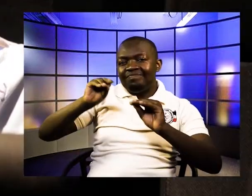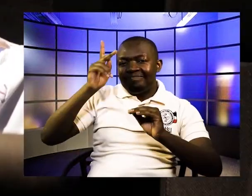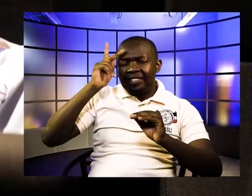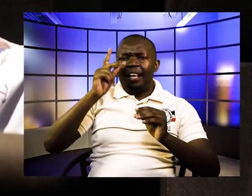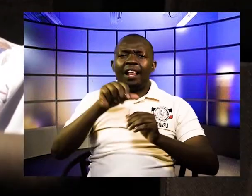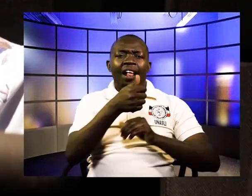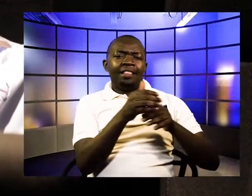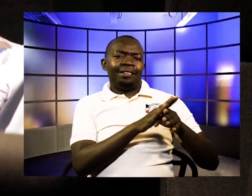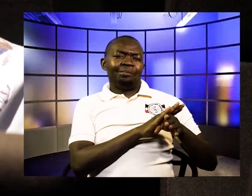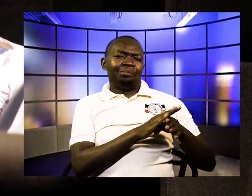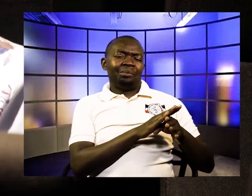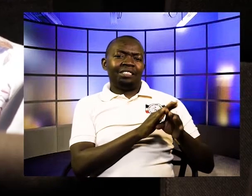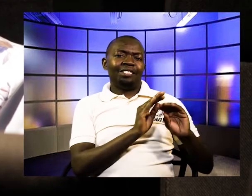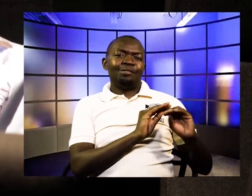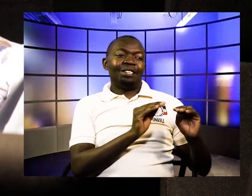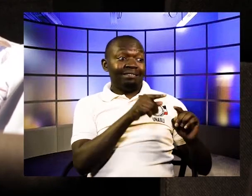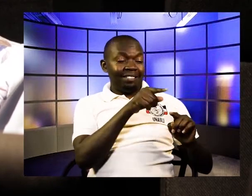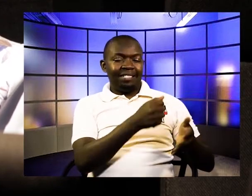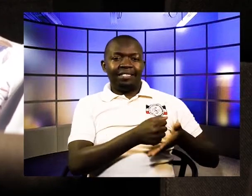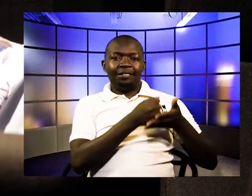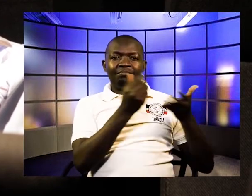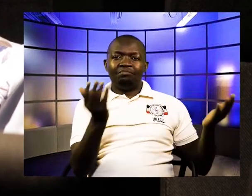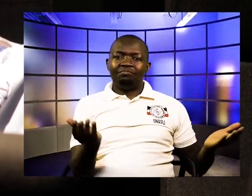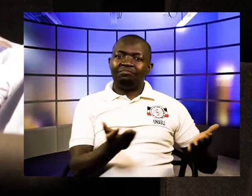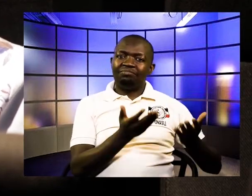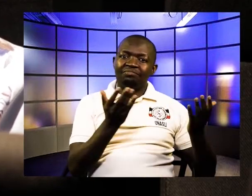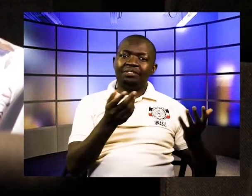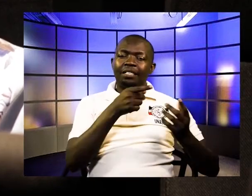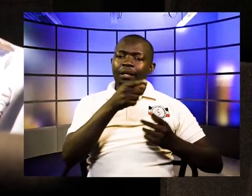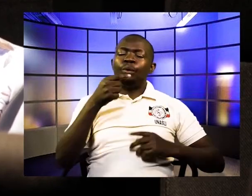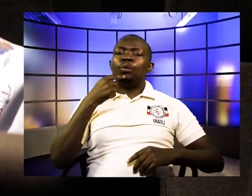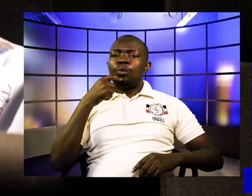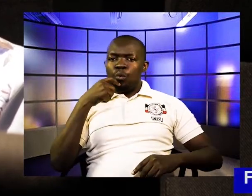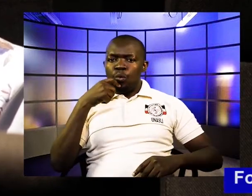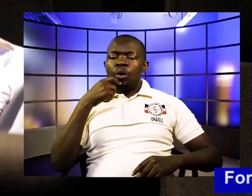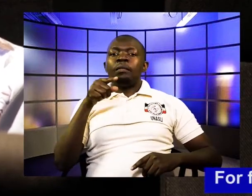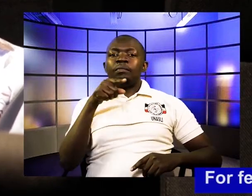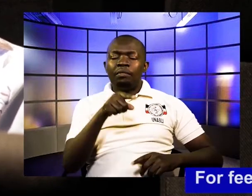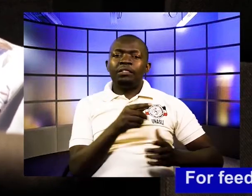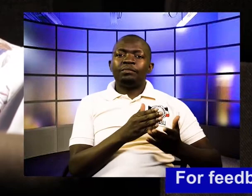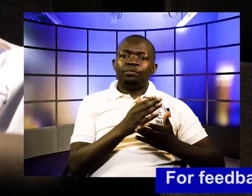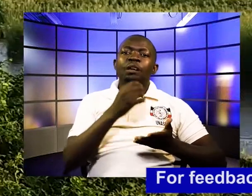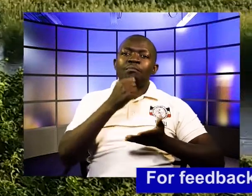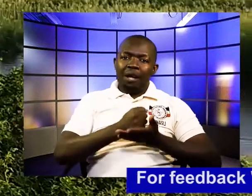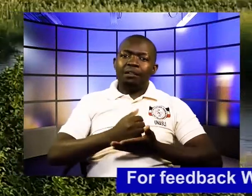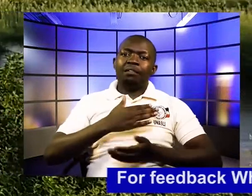other trainings that have really encouraged them, and they have come to appreciate that this is the bank for